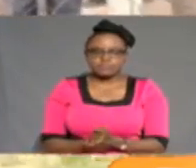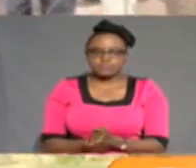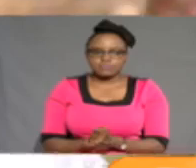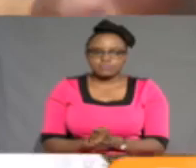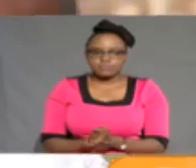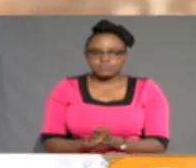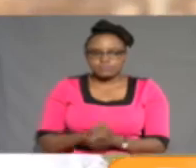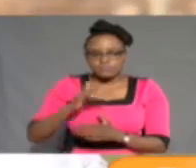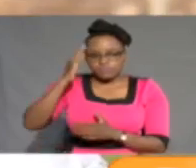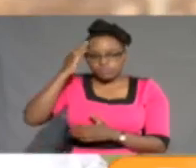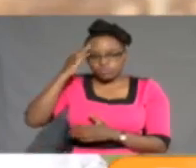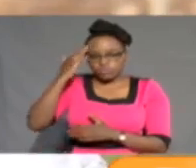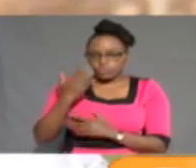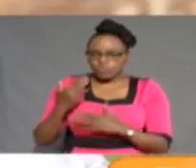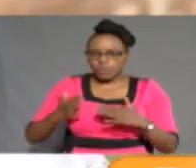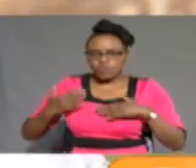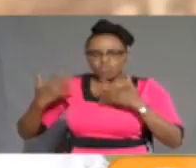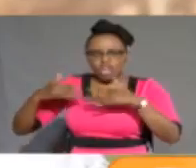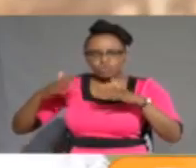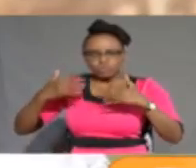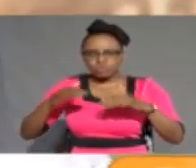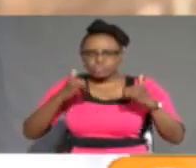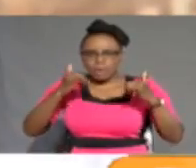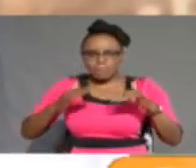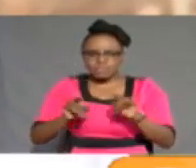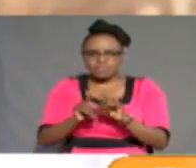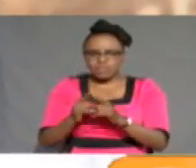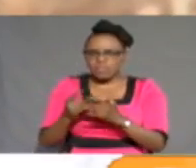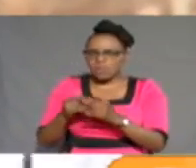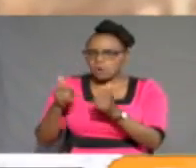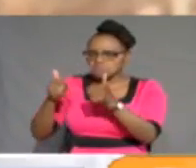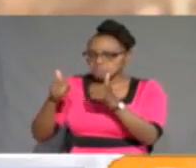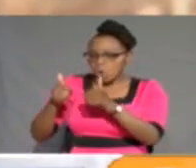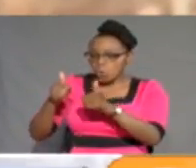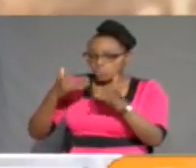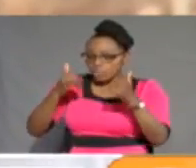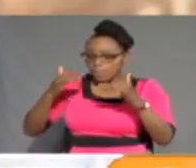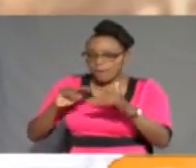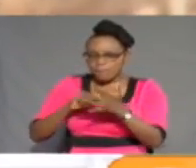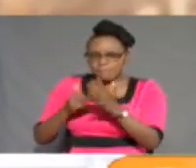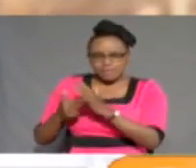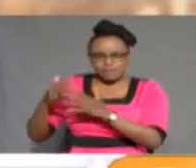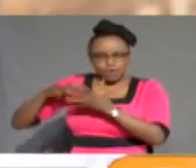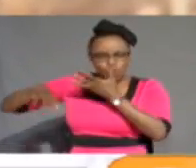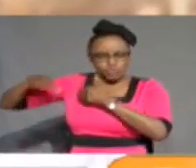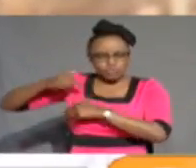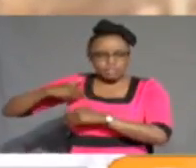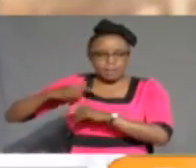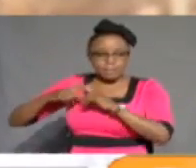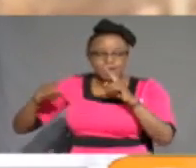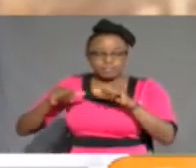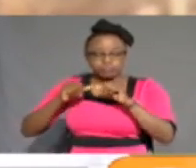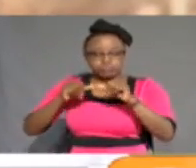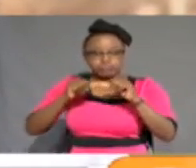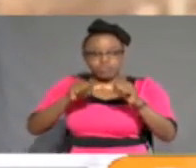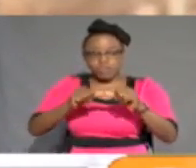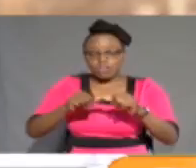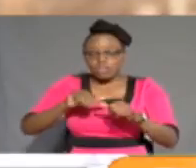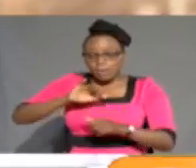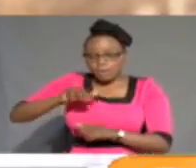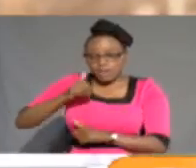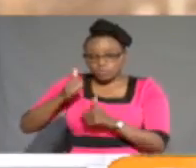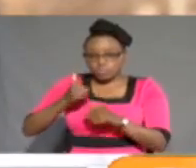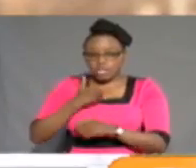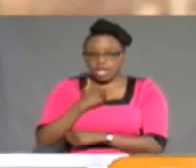Unajua hakuna coach furaha ku lose players, and especially they were first team players, so kidogo ilinichanganya, lakini tu still bado wale nimebaki